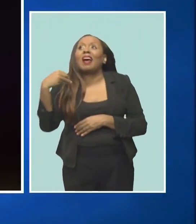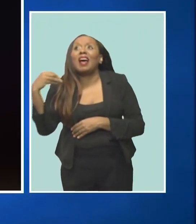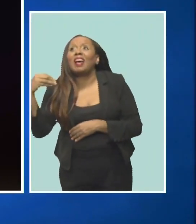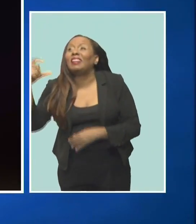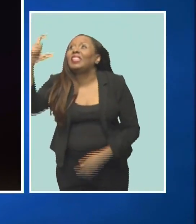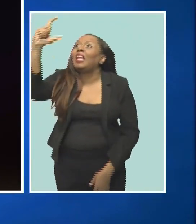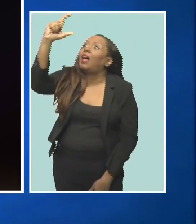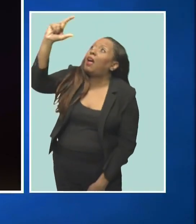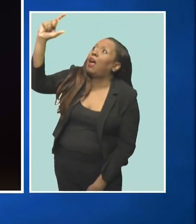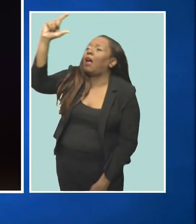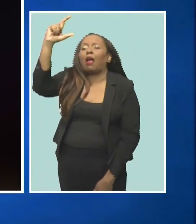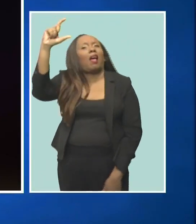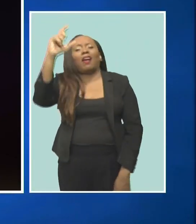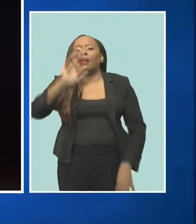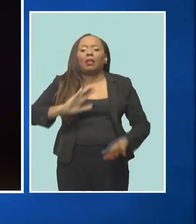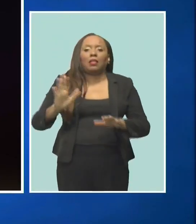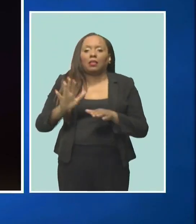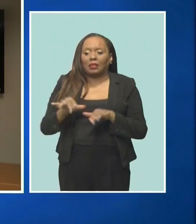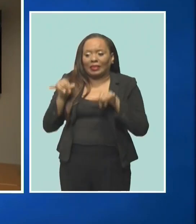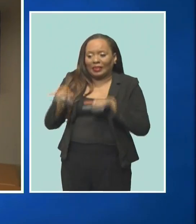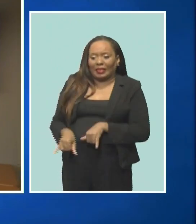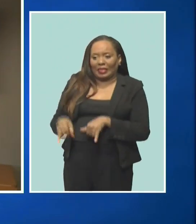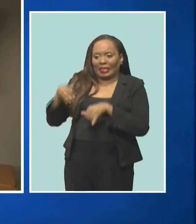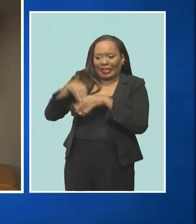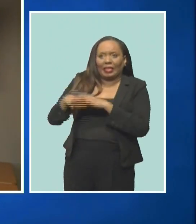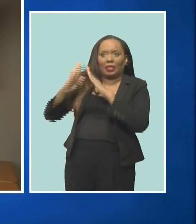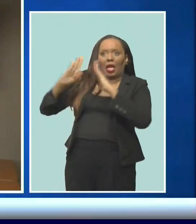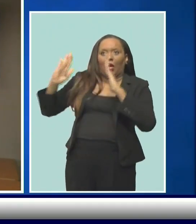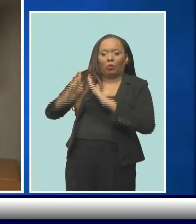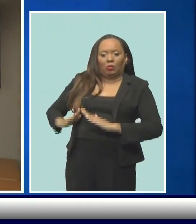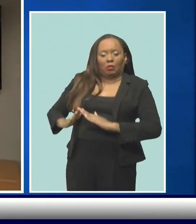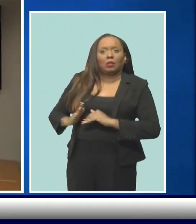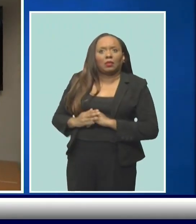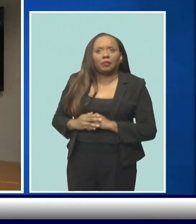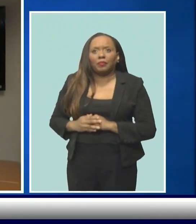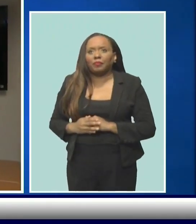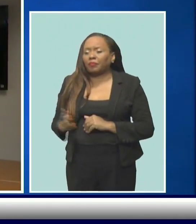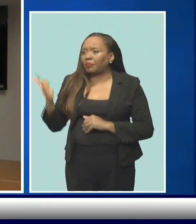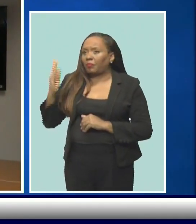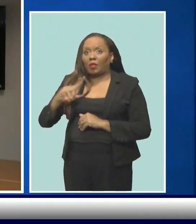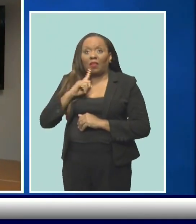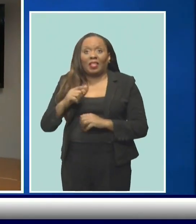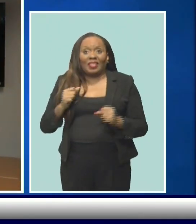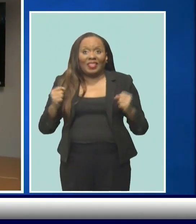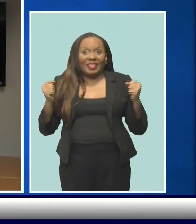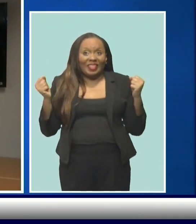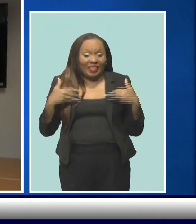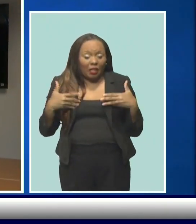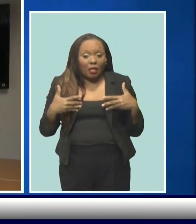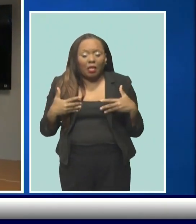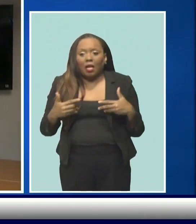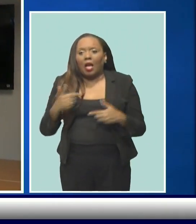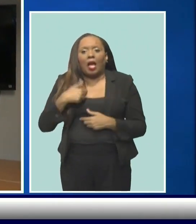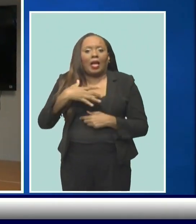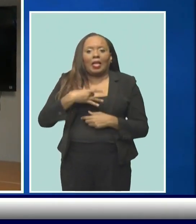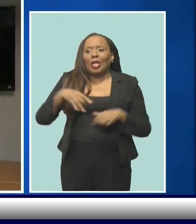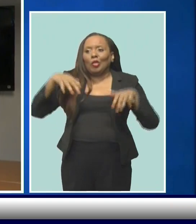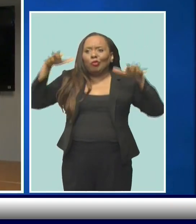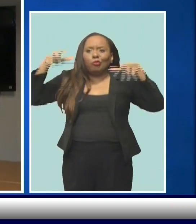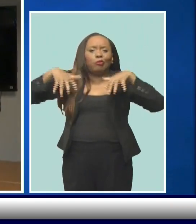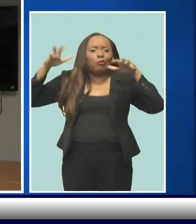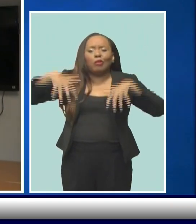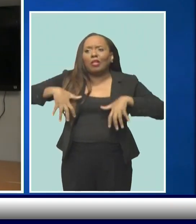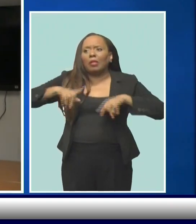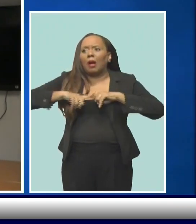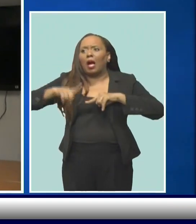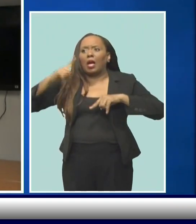and lightning was a scary experience. It was pretty scary, to be honest. I usually like rainy weather, but at one